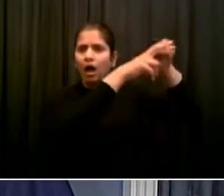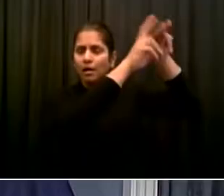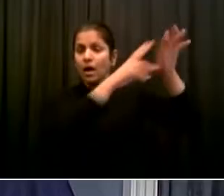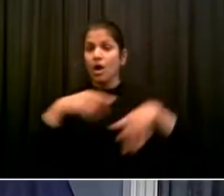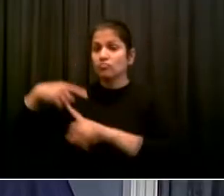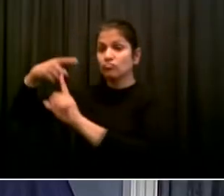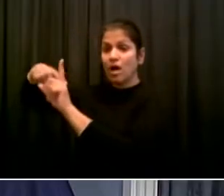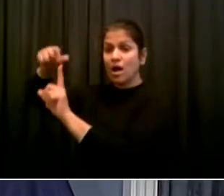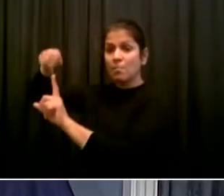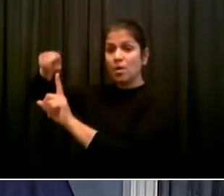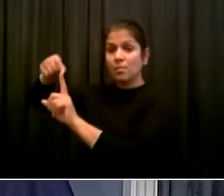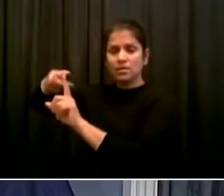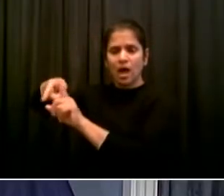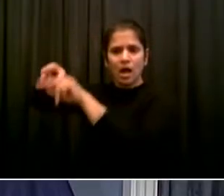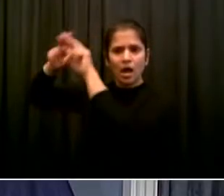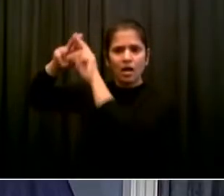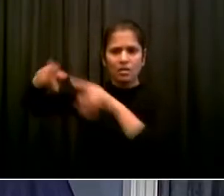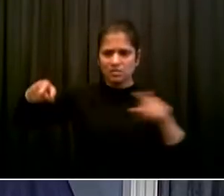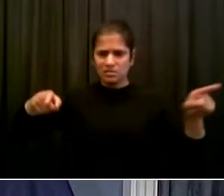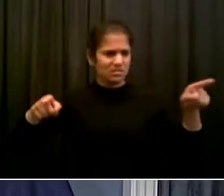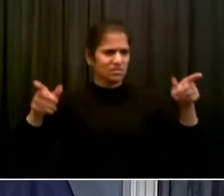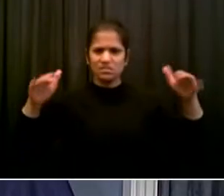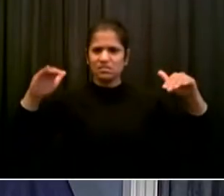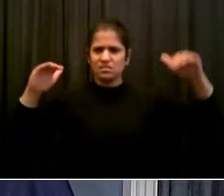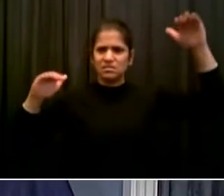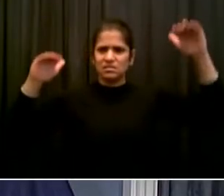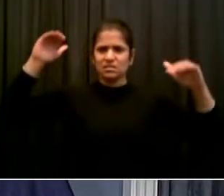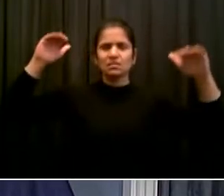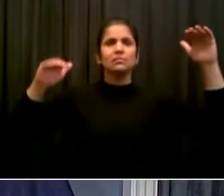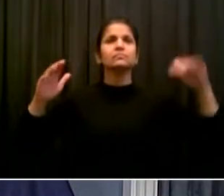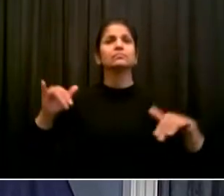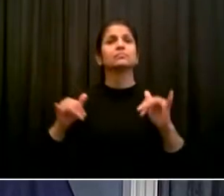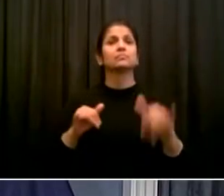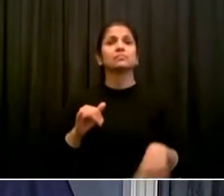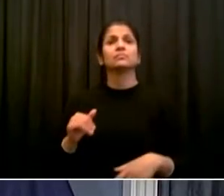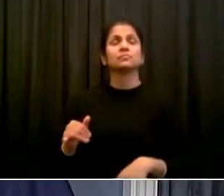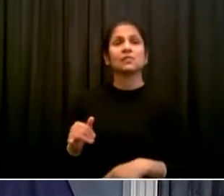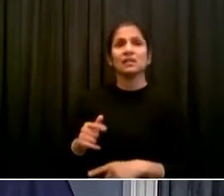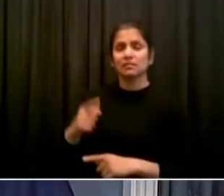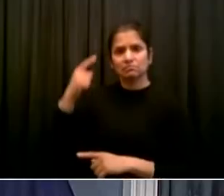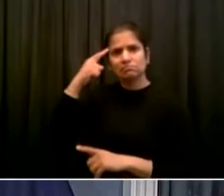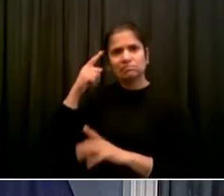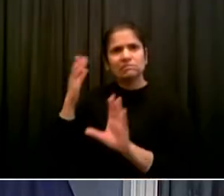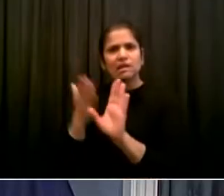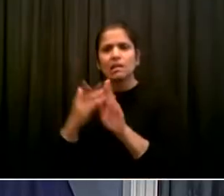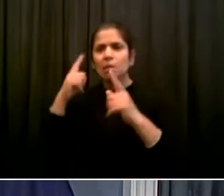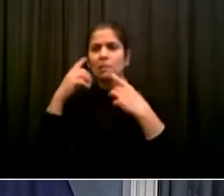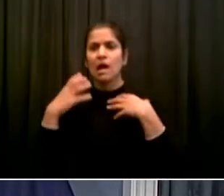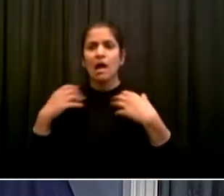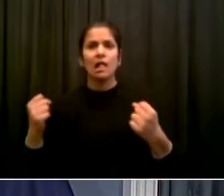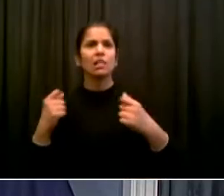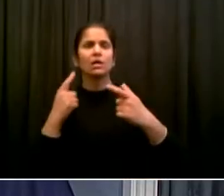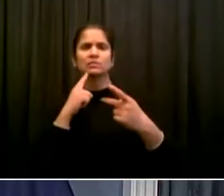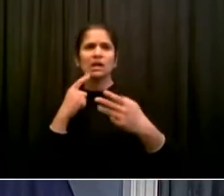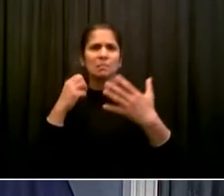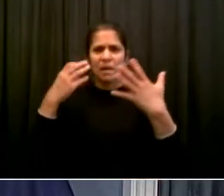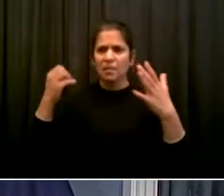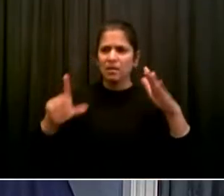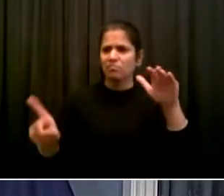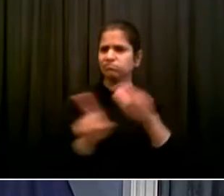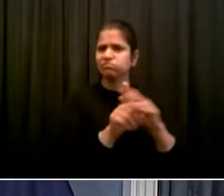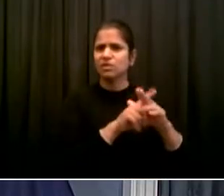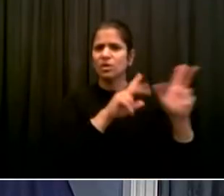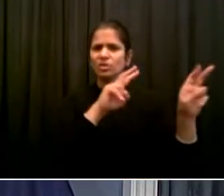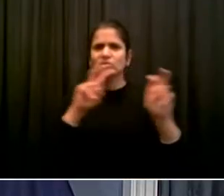psychiatric hospitalizations, and school absentee rates. These data points serve as indicators of the complex